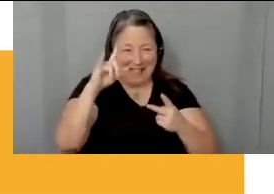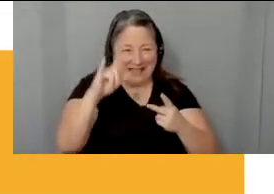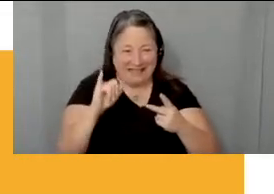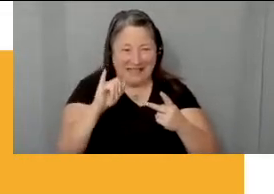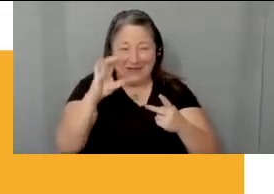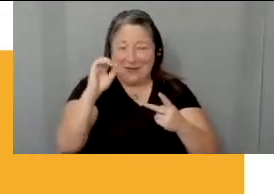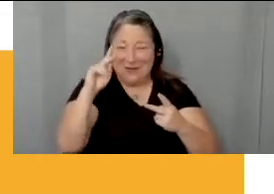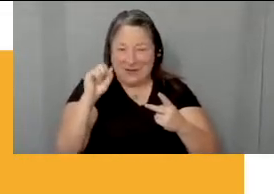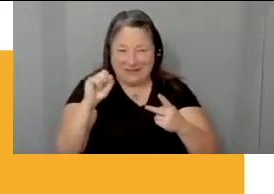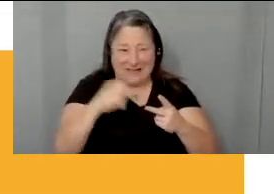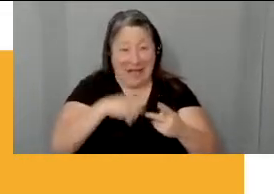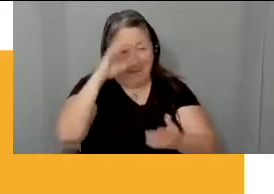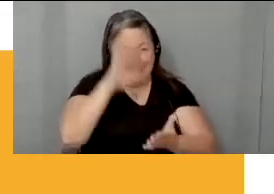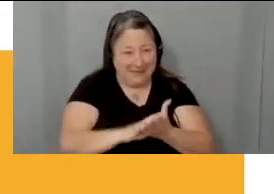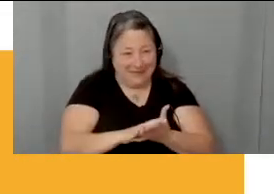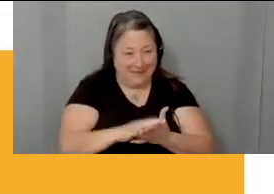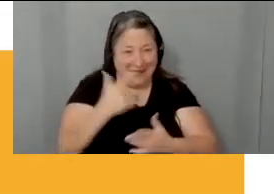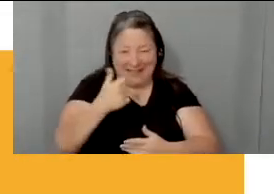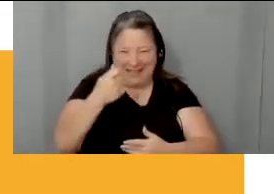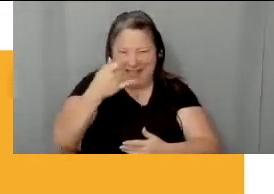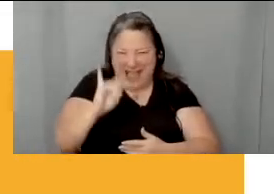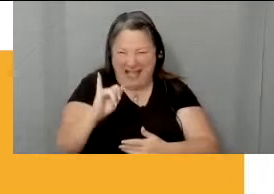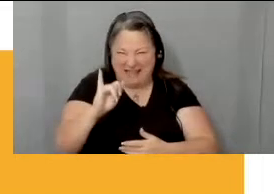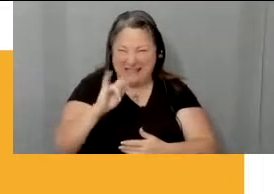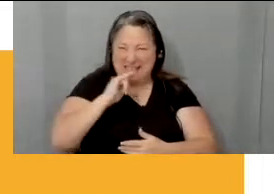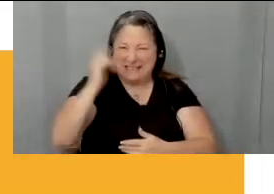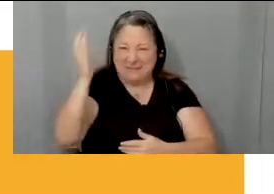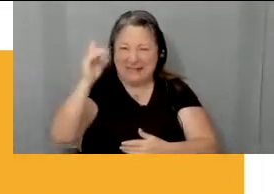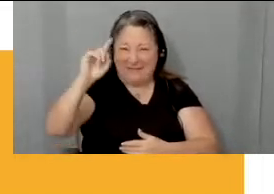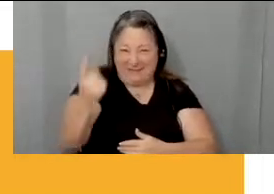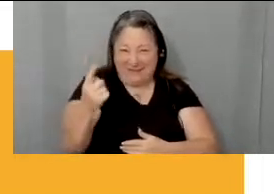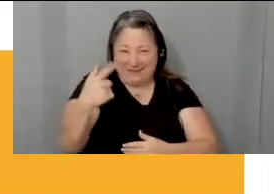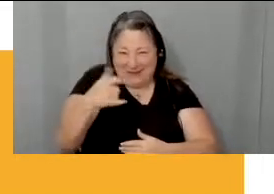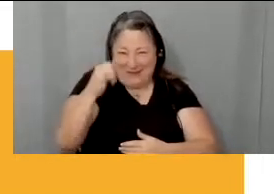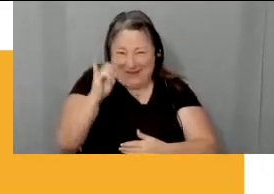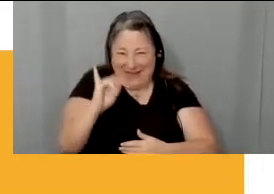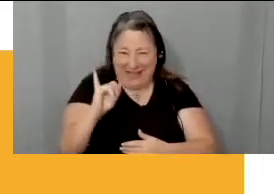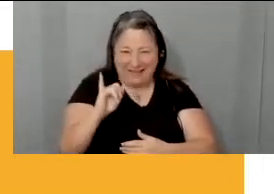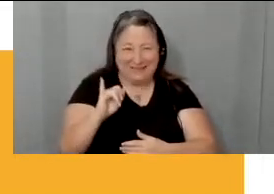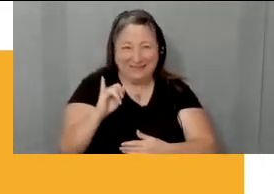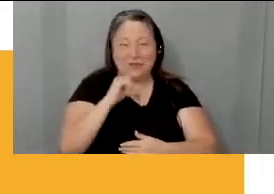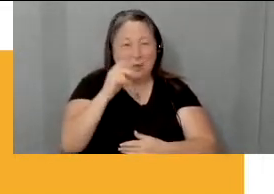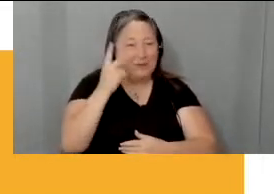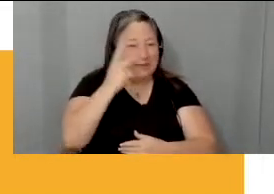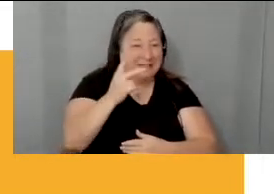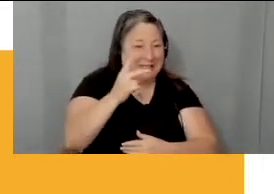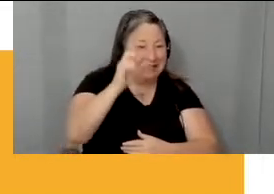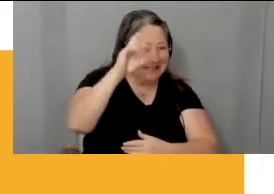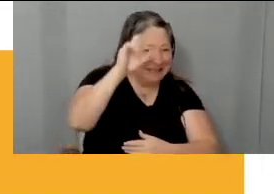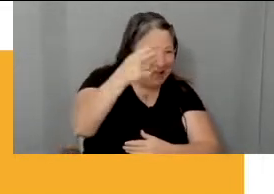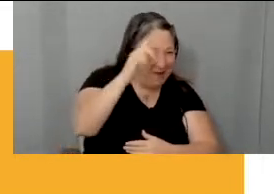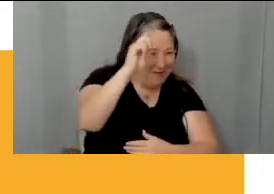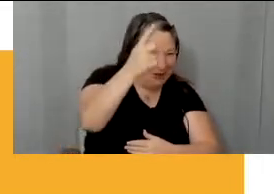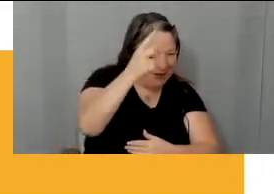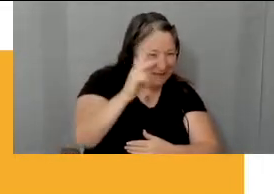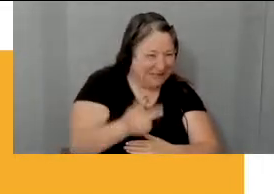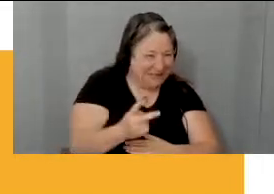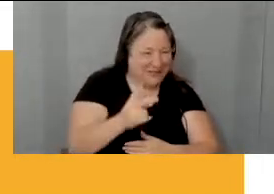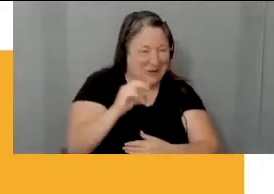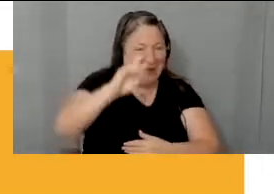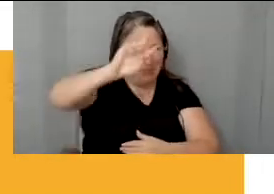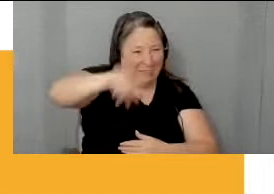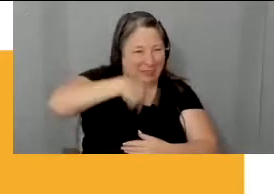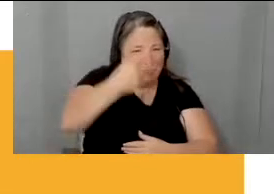that Golly is actually speaking first, so yes. Disregard the order on the slide, but